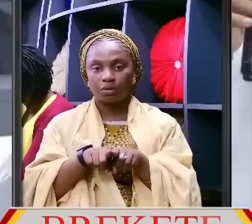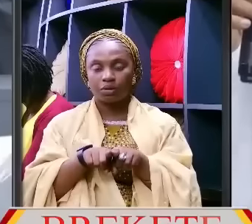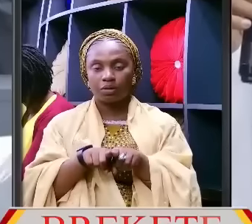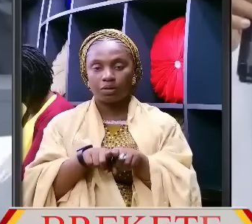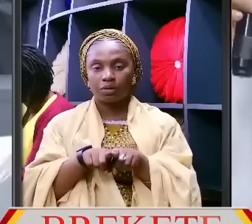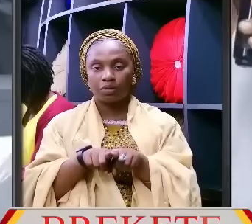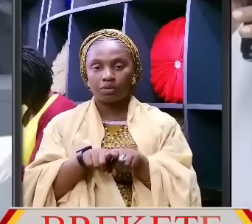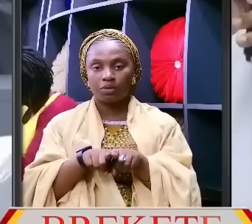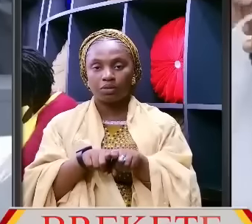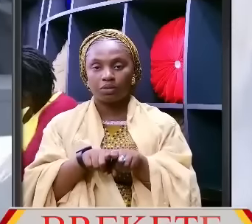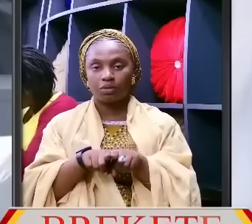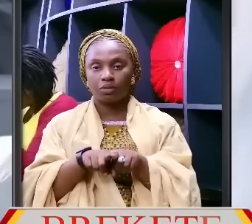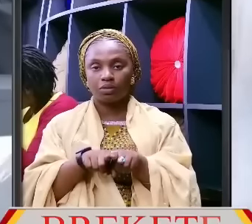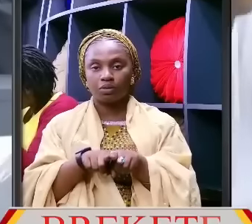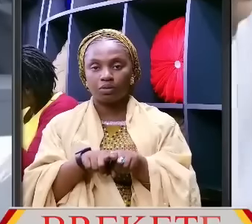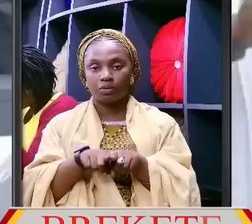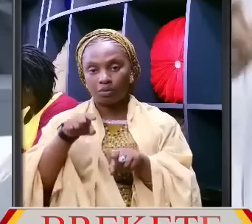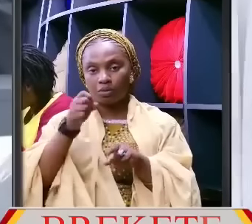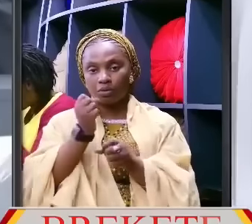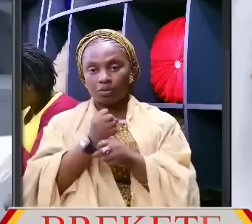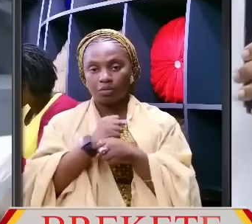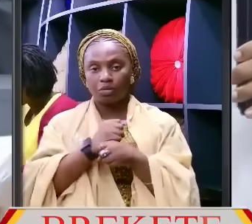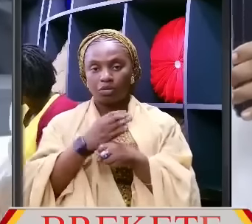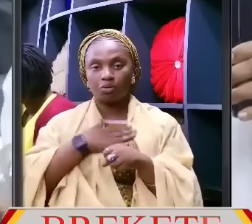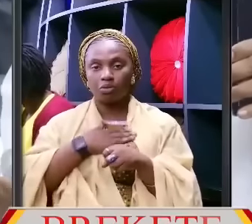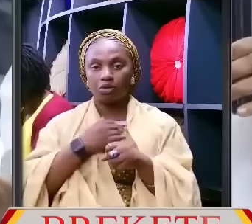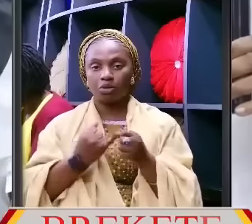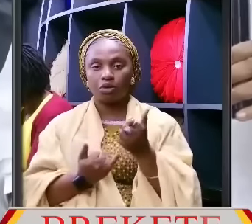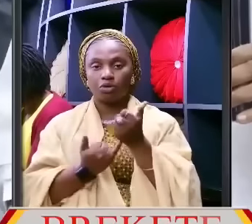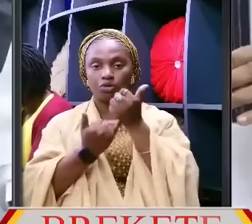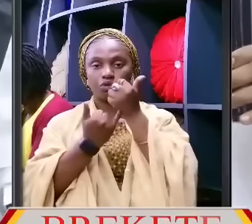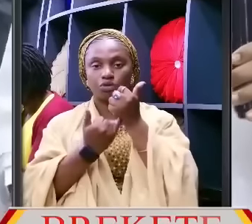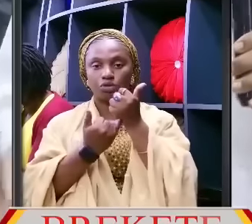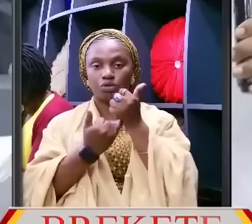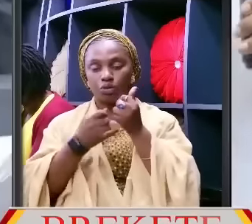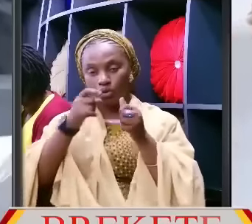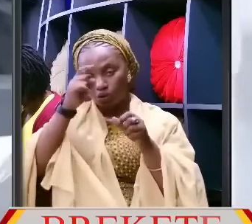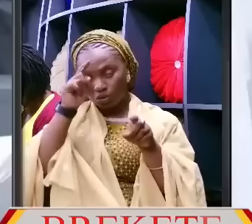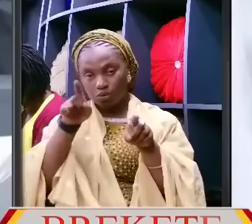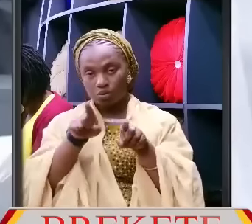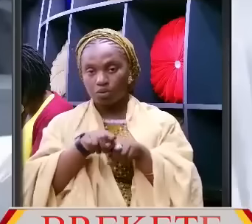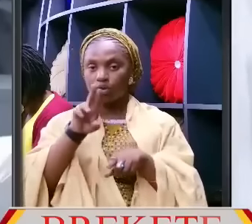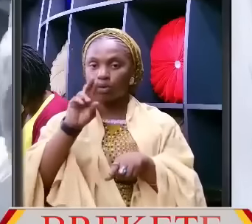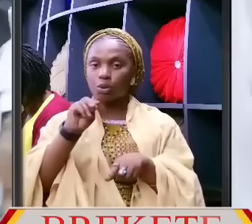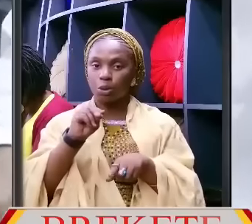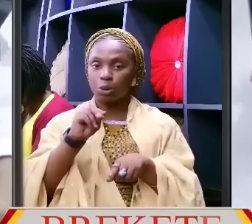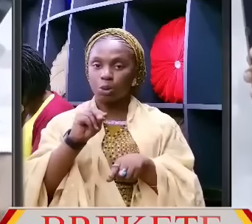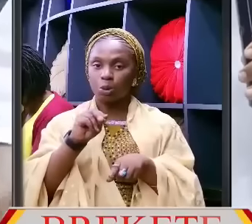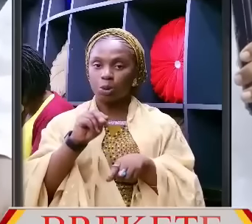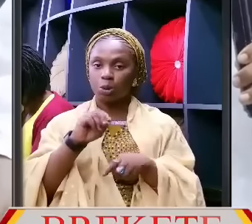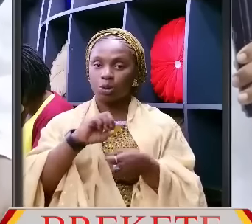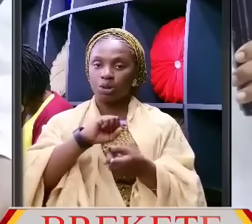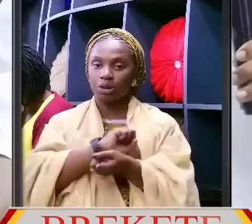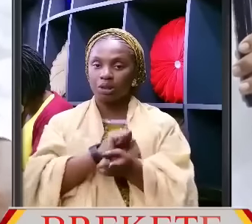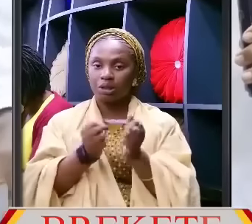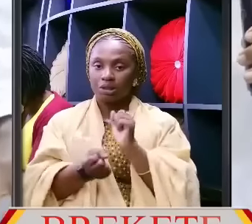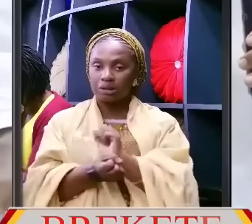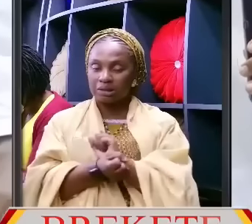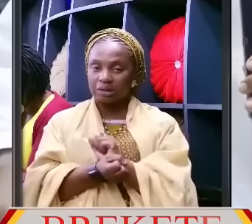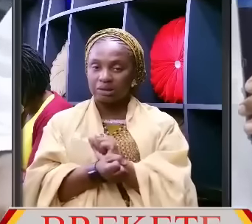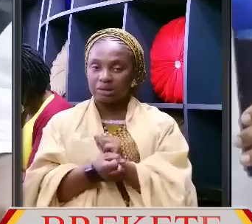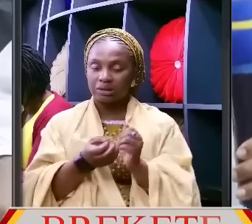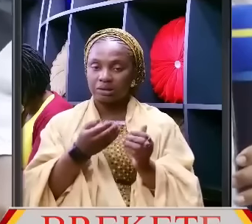You go talk. You go talk. Make my junior brother no translate anything again, because in less than 5 minutes, we will finish this